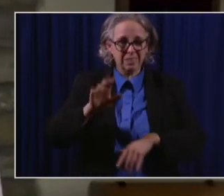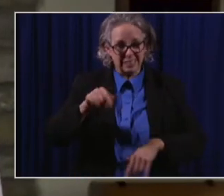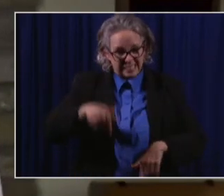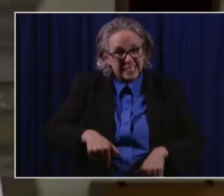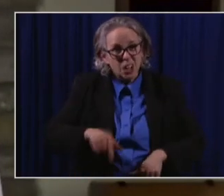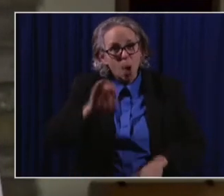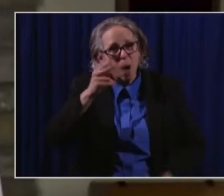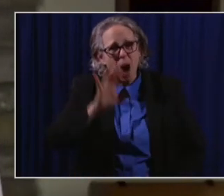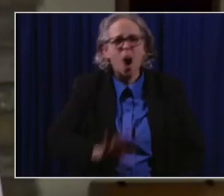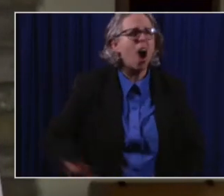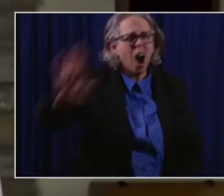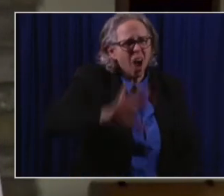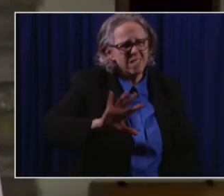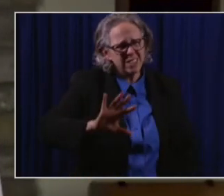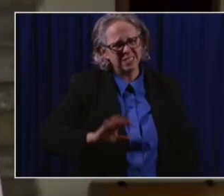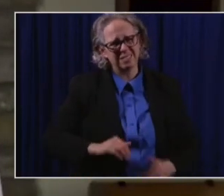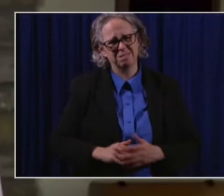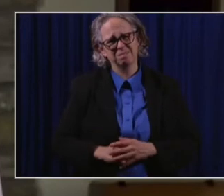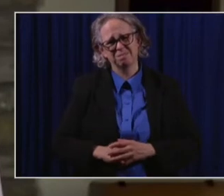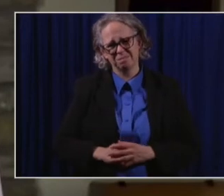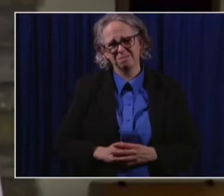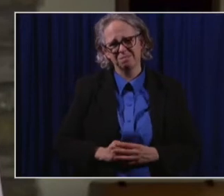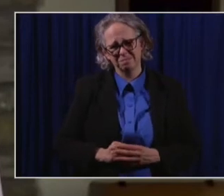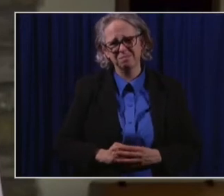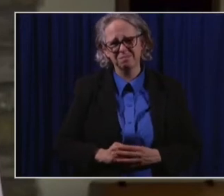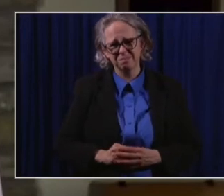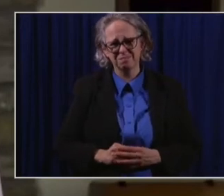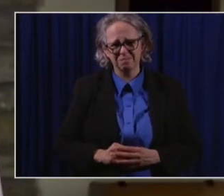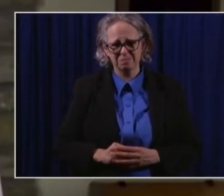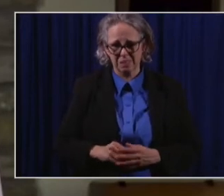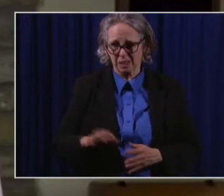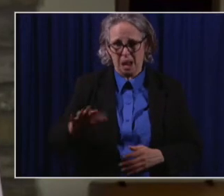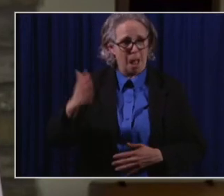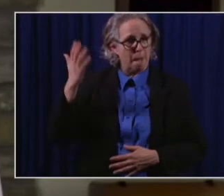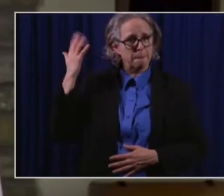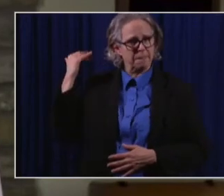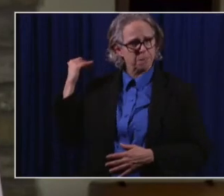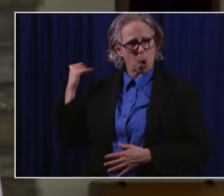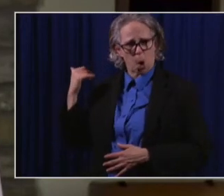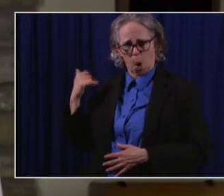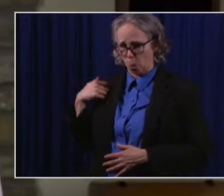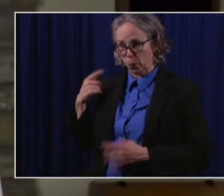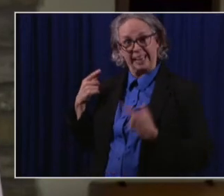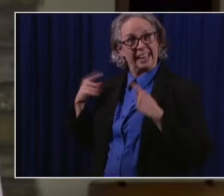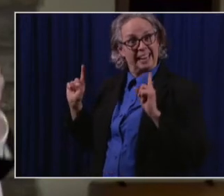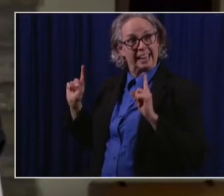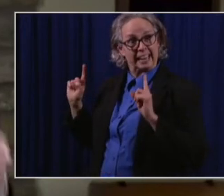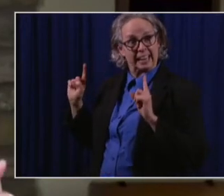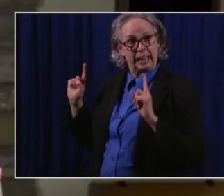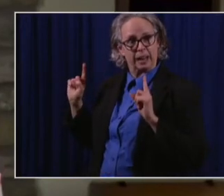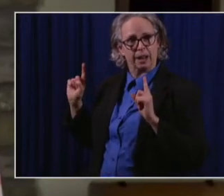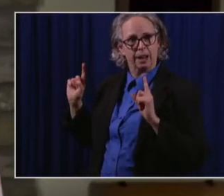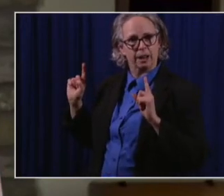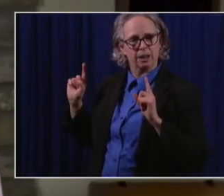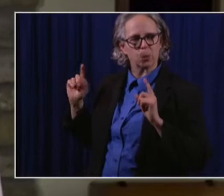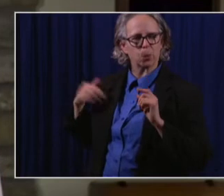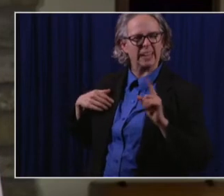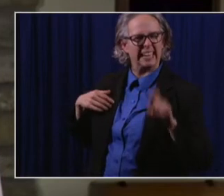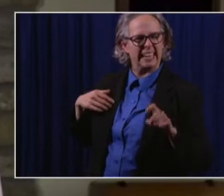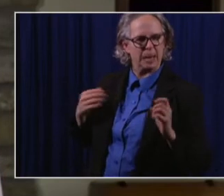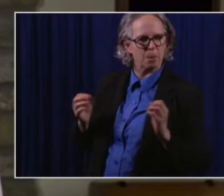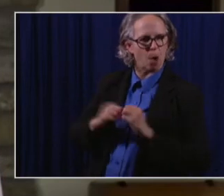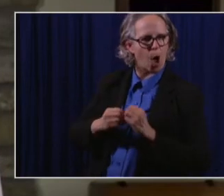so what we did before, we can do again. This is really the third big challenge. Our first challenge